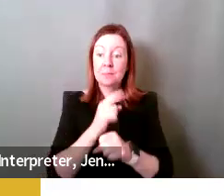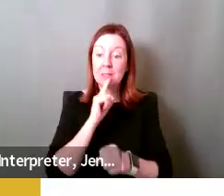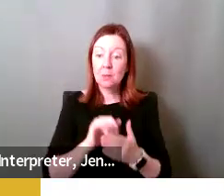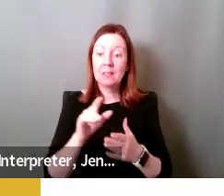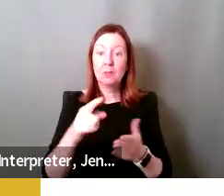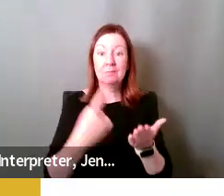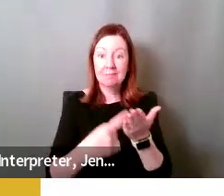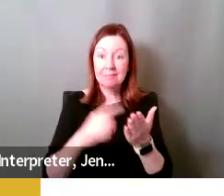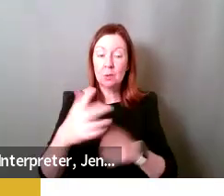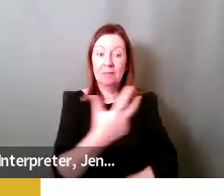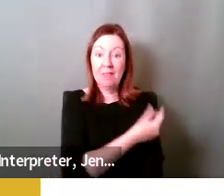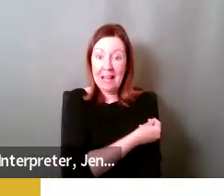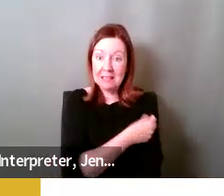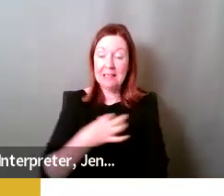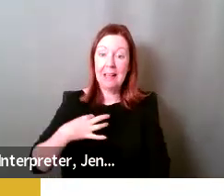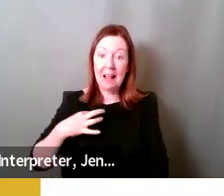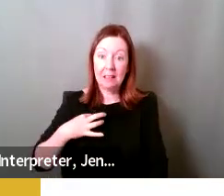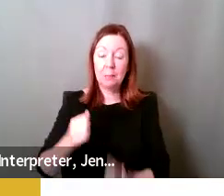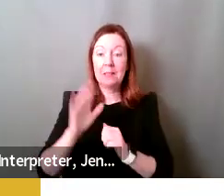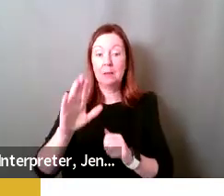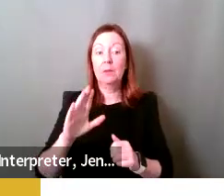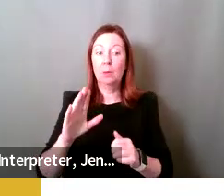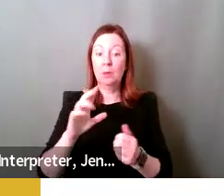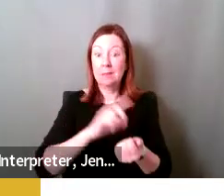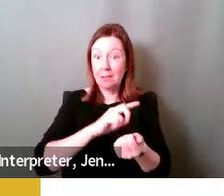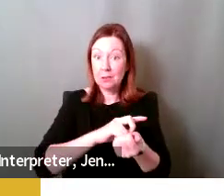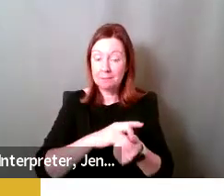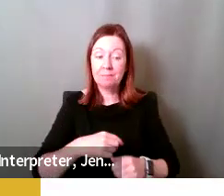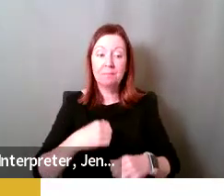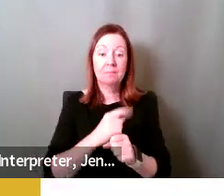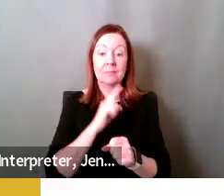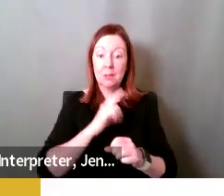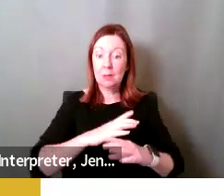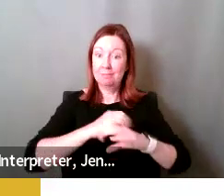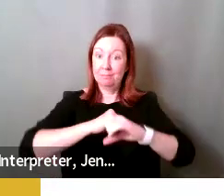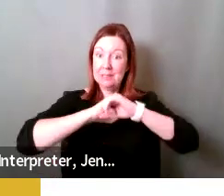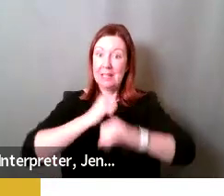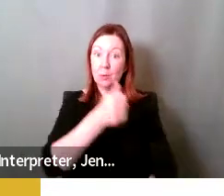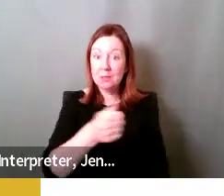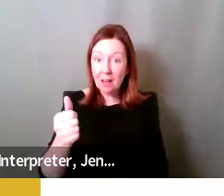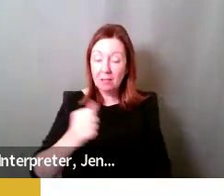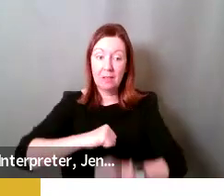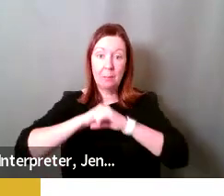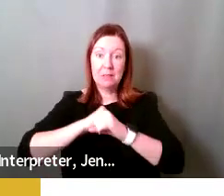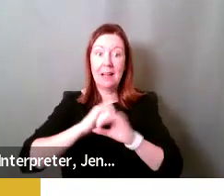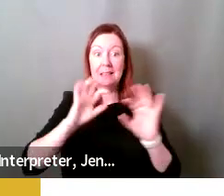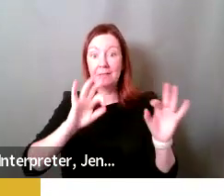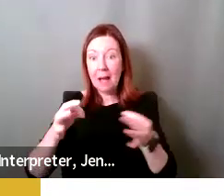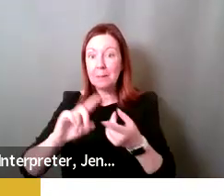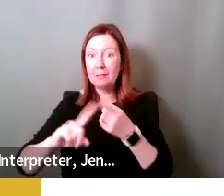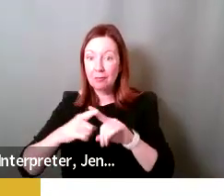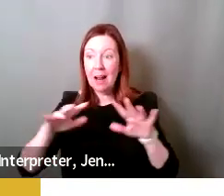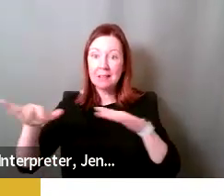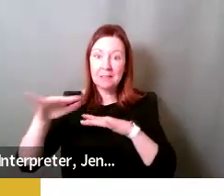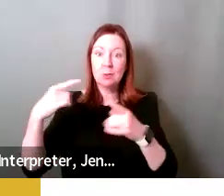you discuss your vaccine eligibility with your healthcare provider to protect yourself and also your loved ones throughout